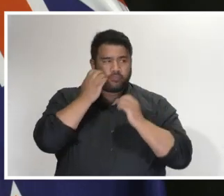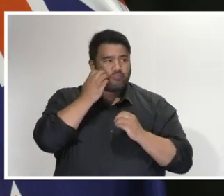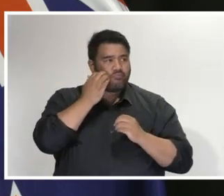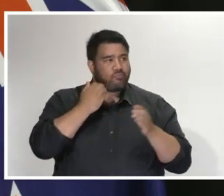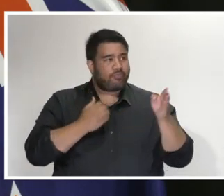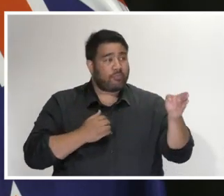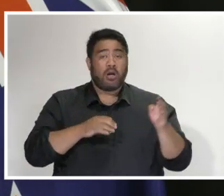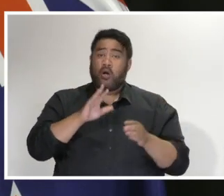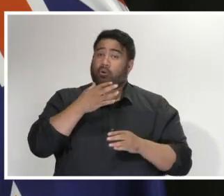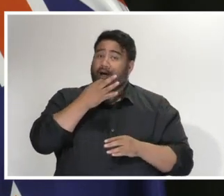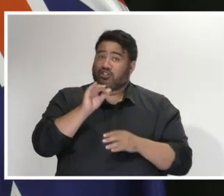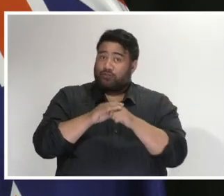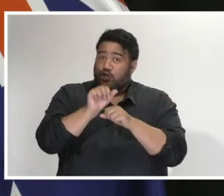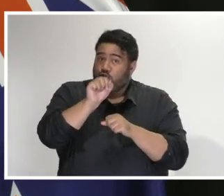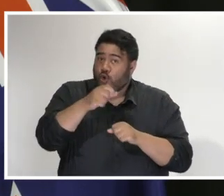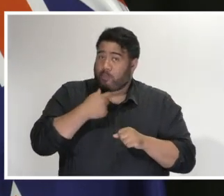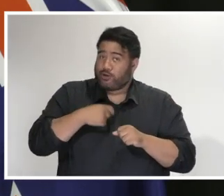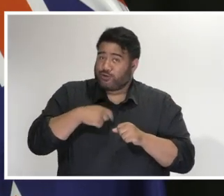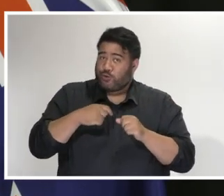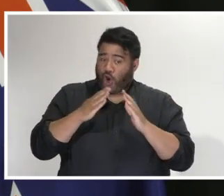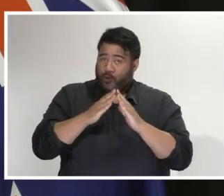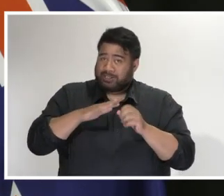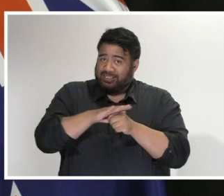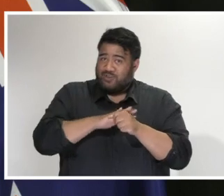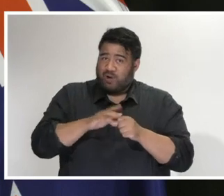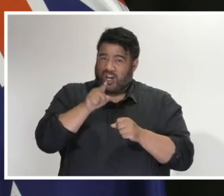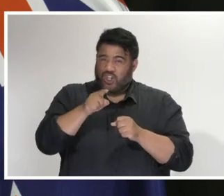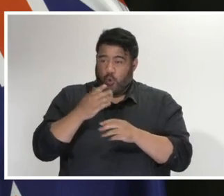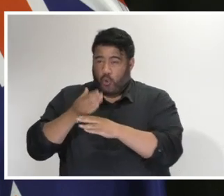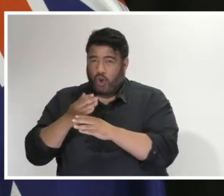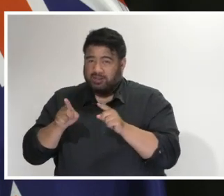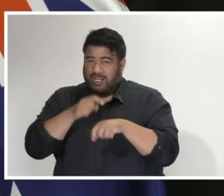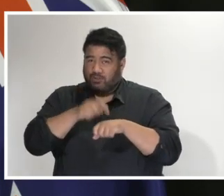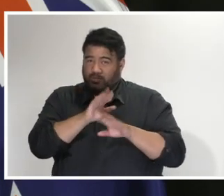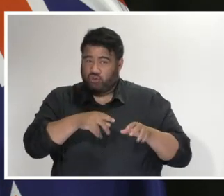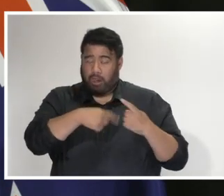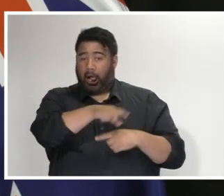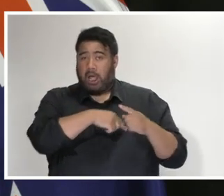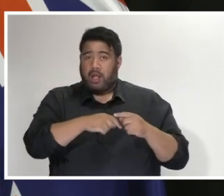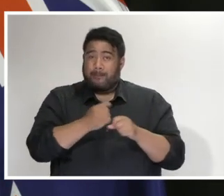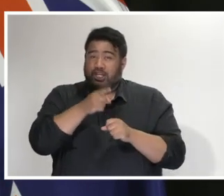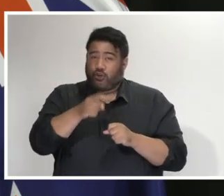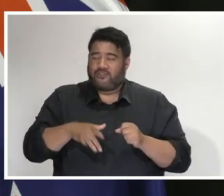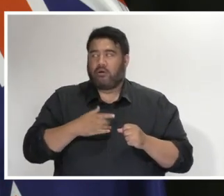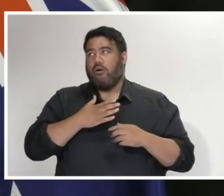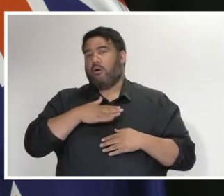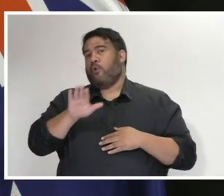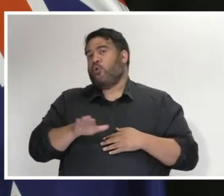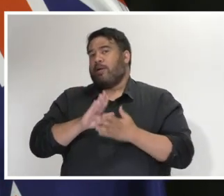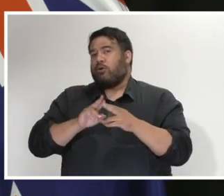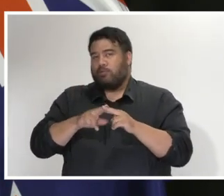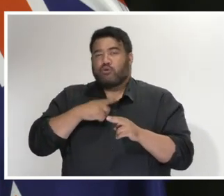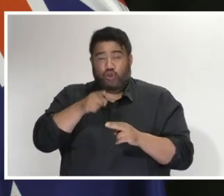your personal situation, how are you juggling having kids at home while trying to get work done, and is it making you more sympathetic towards other parents and teachers who have kids at home